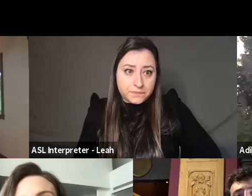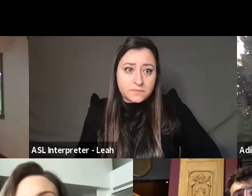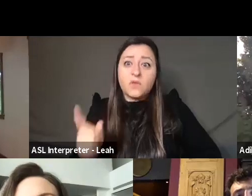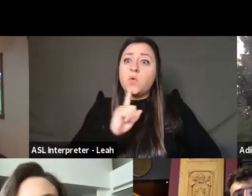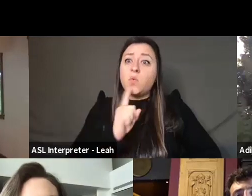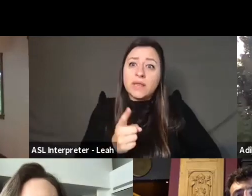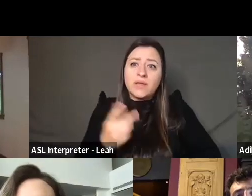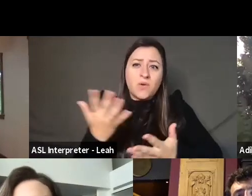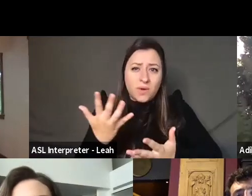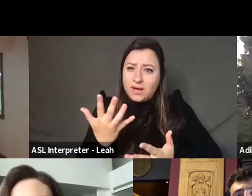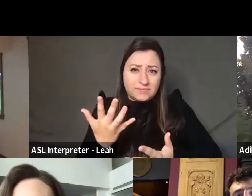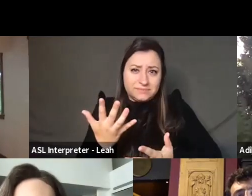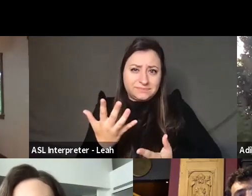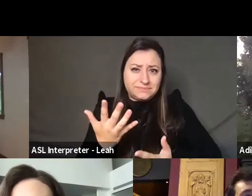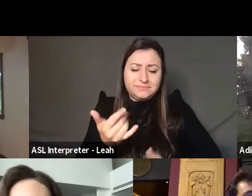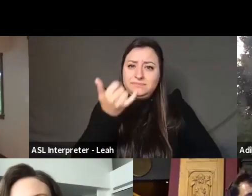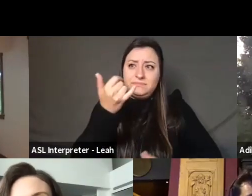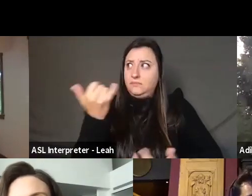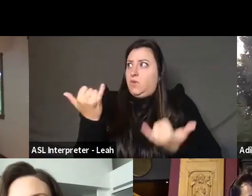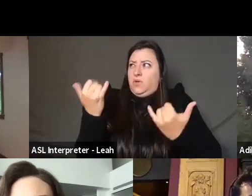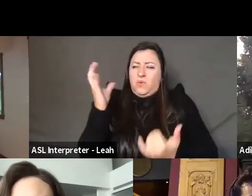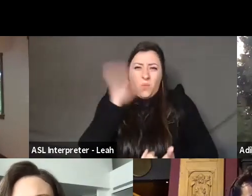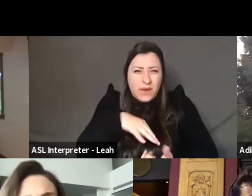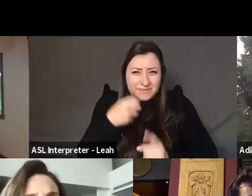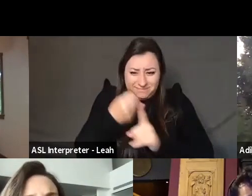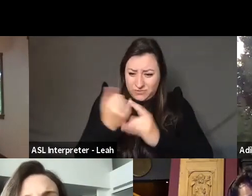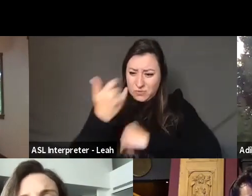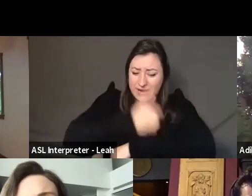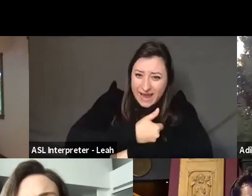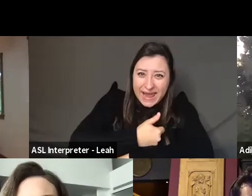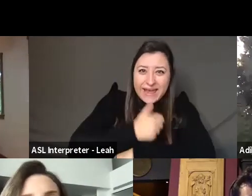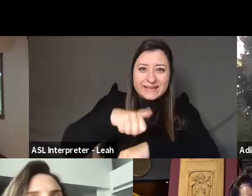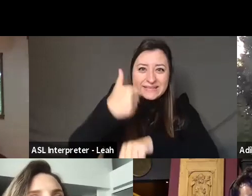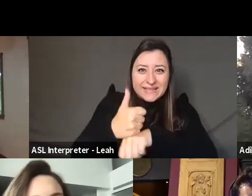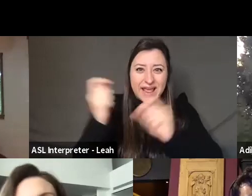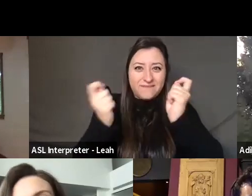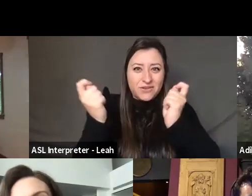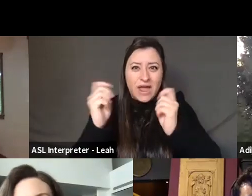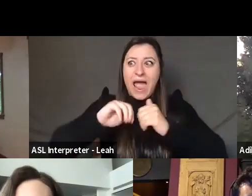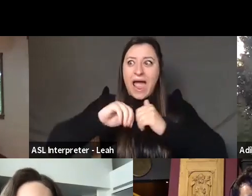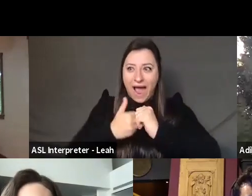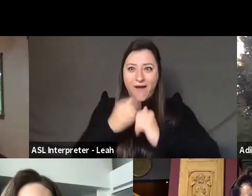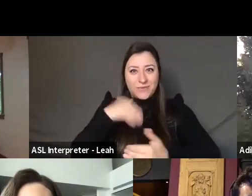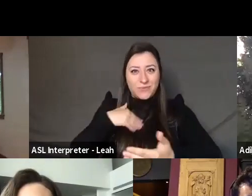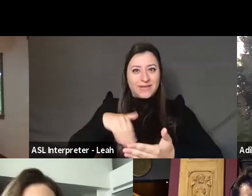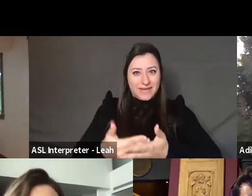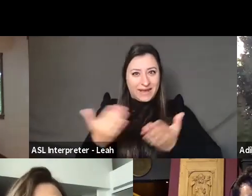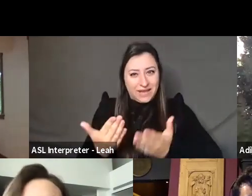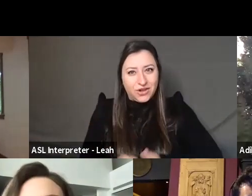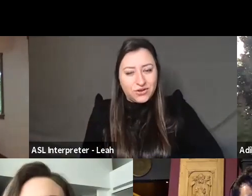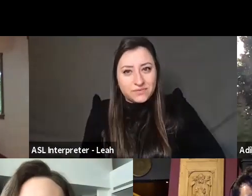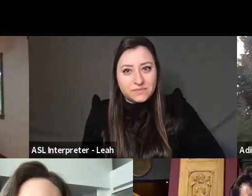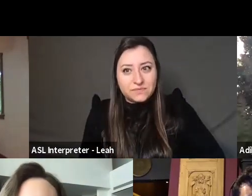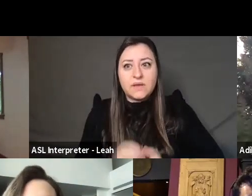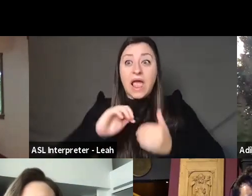What an eerily appropriate date to be holding a symposium that asks the question, how did we get here? So how